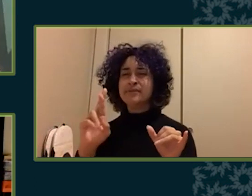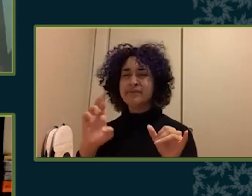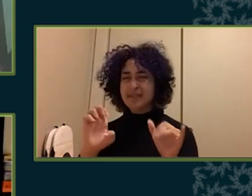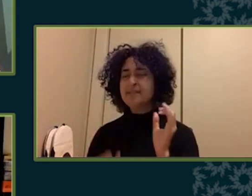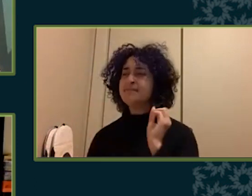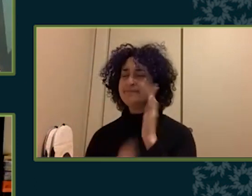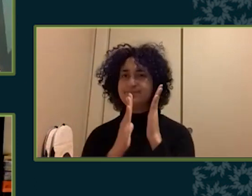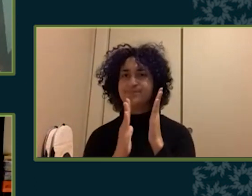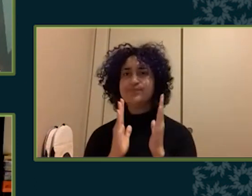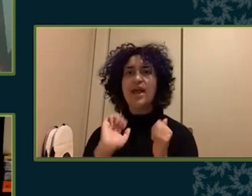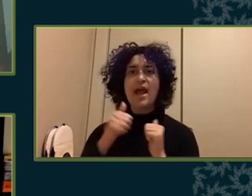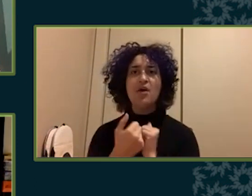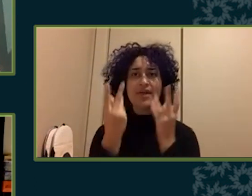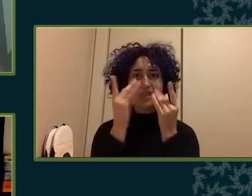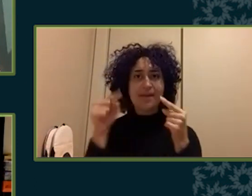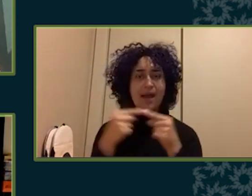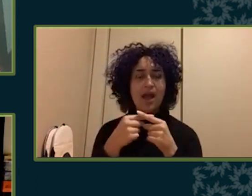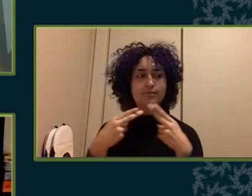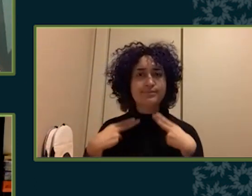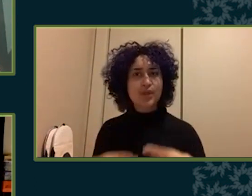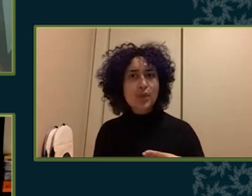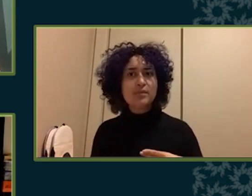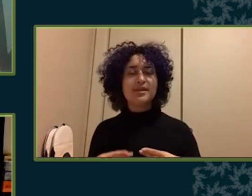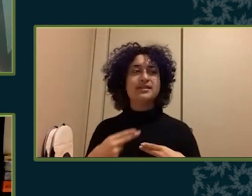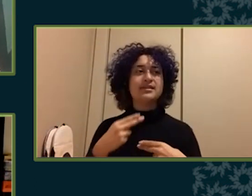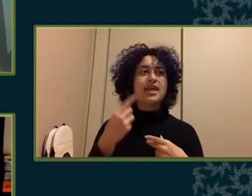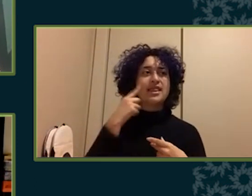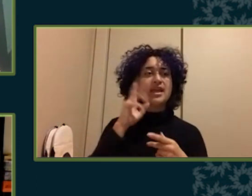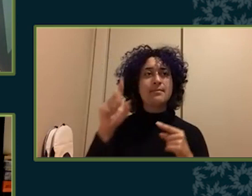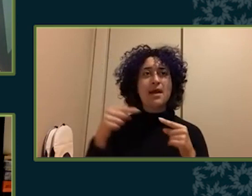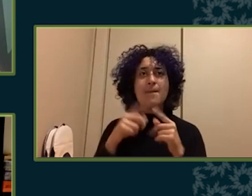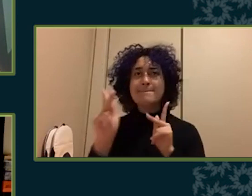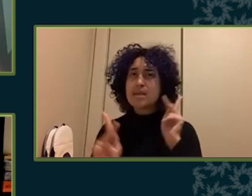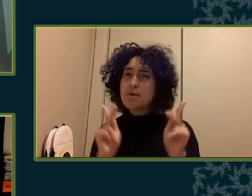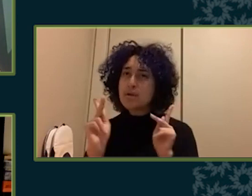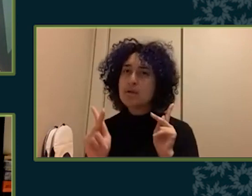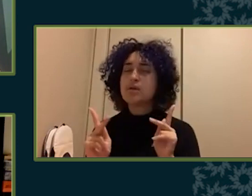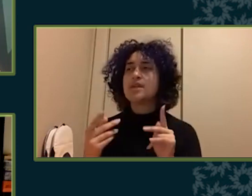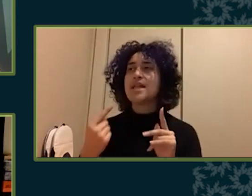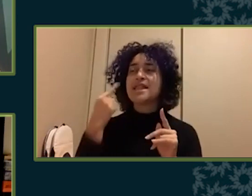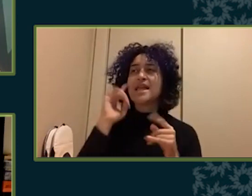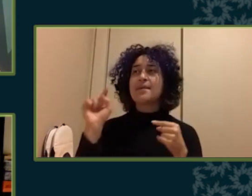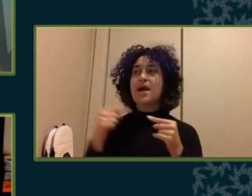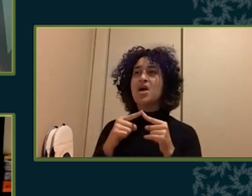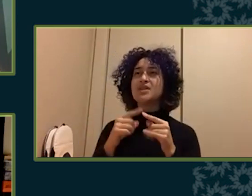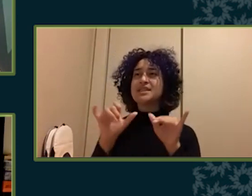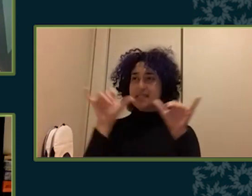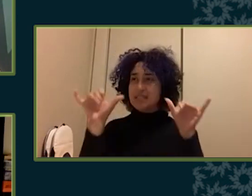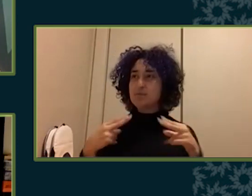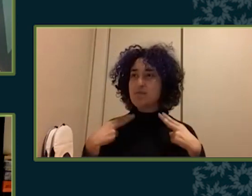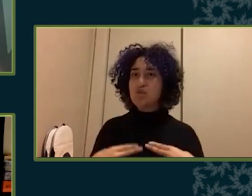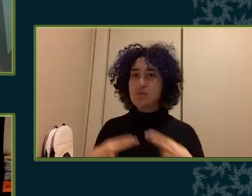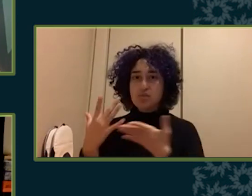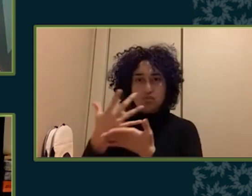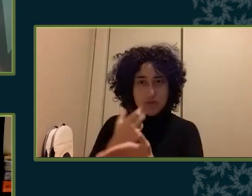about humans, how we think about people operations, how we think about the systems of human resources or